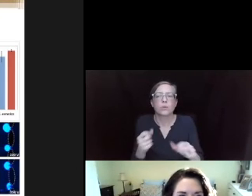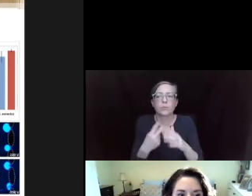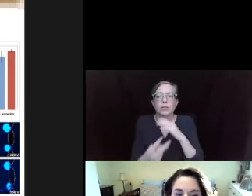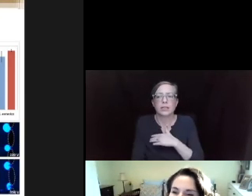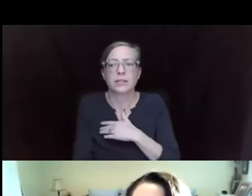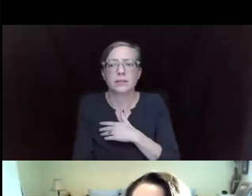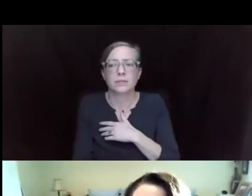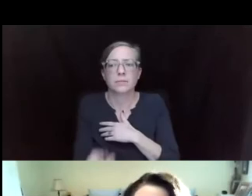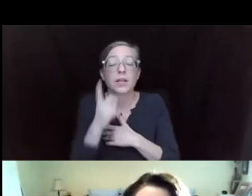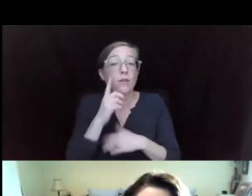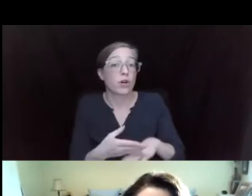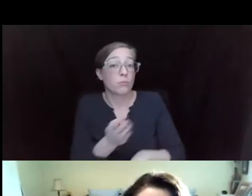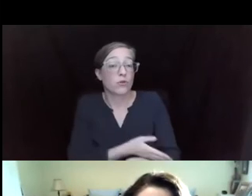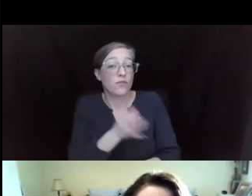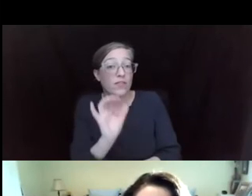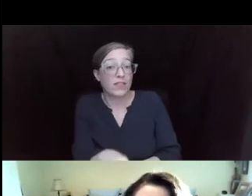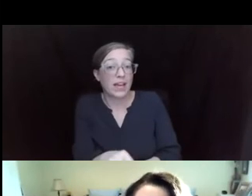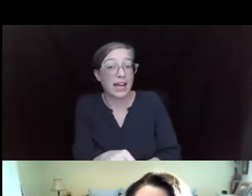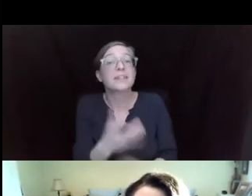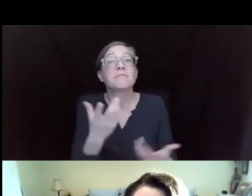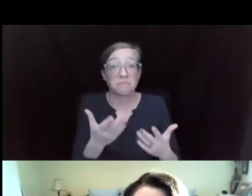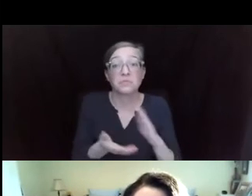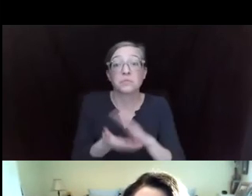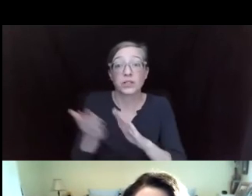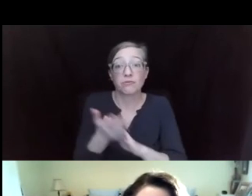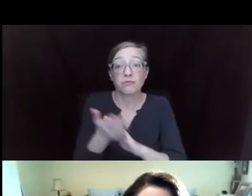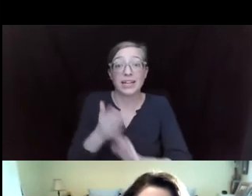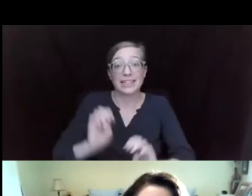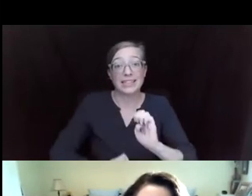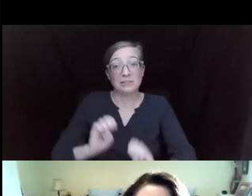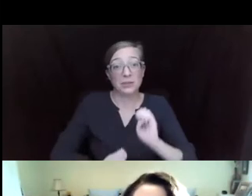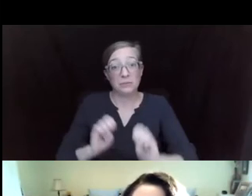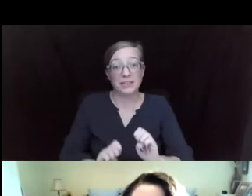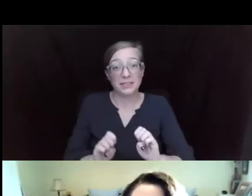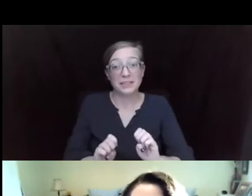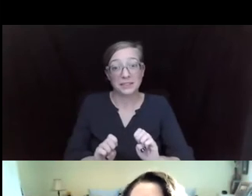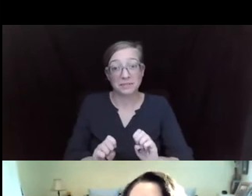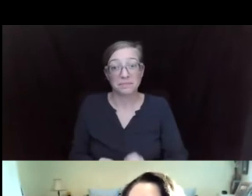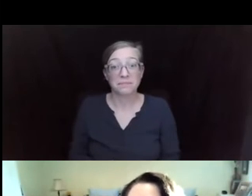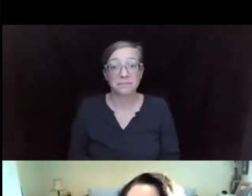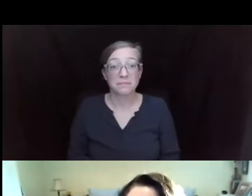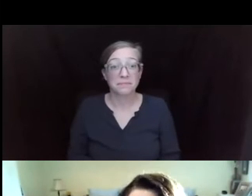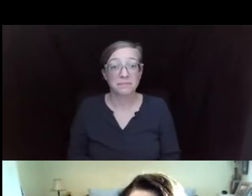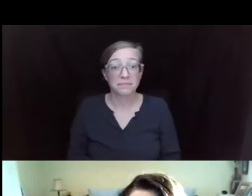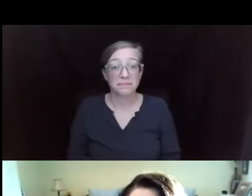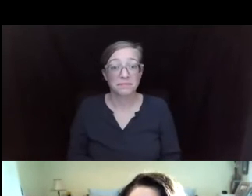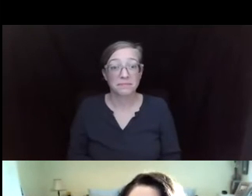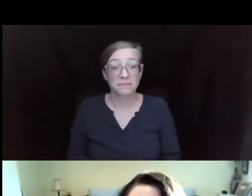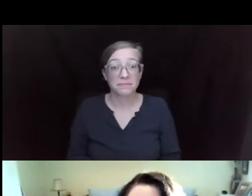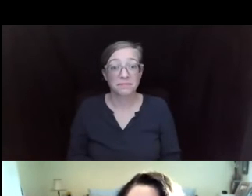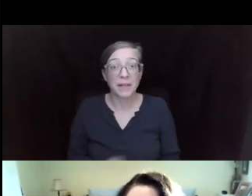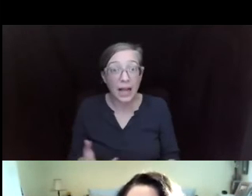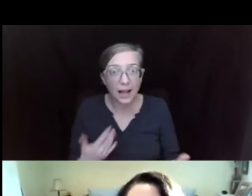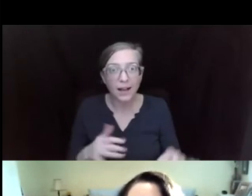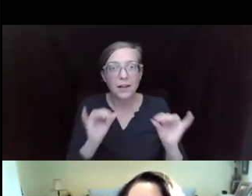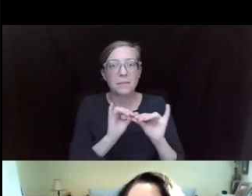better, we actually did the experiments. So here are the experiments with the oval, and we measured it. One